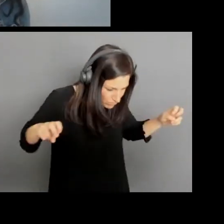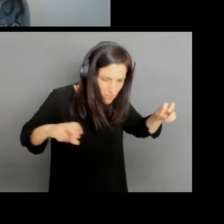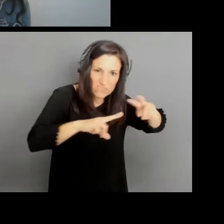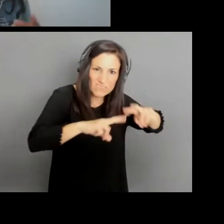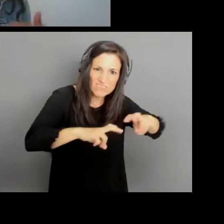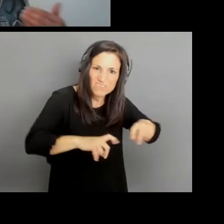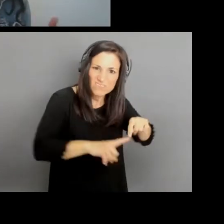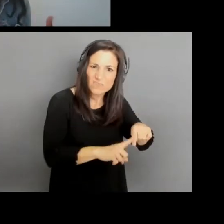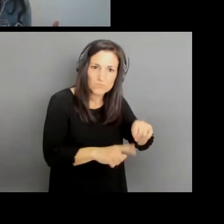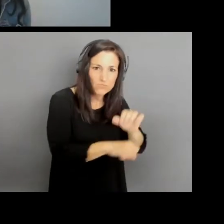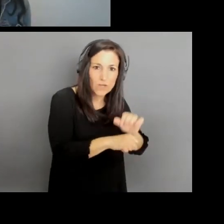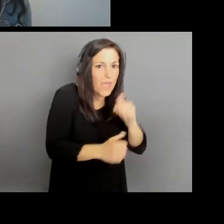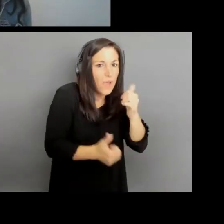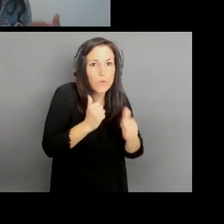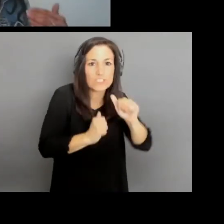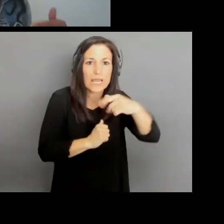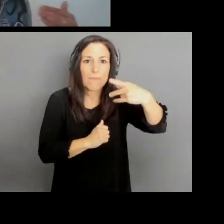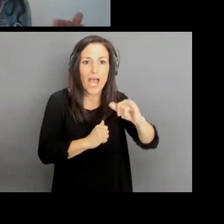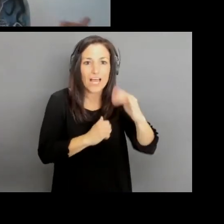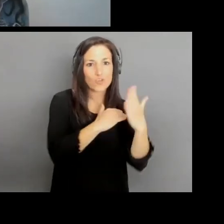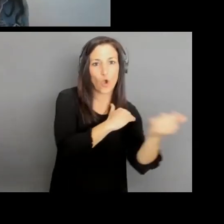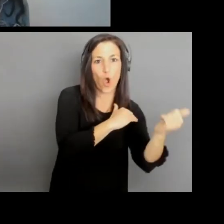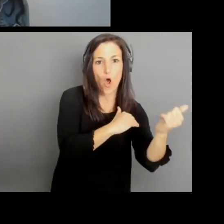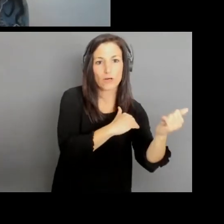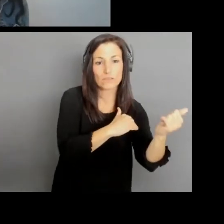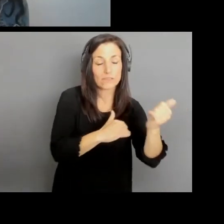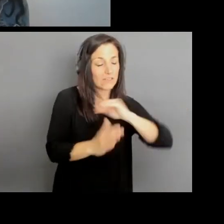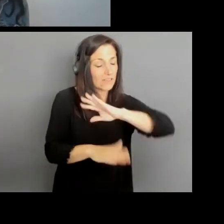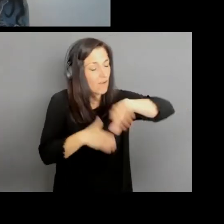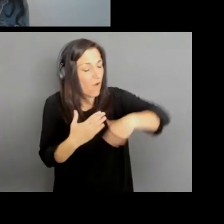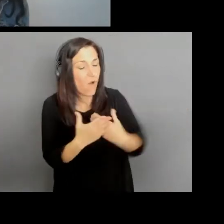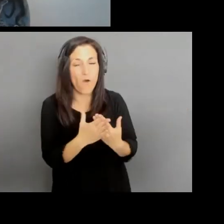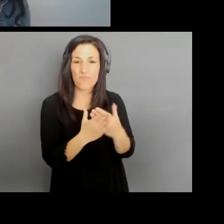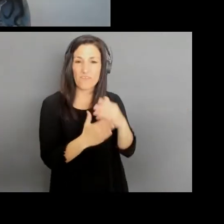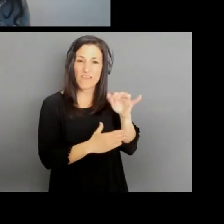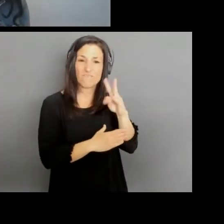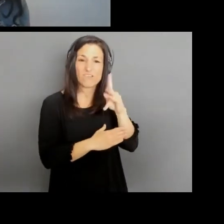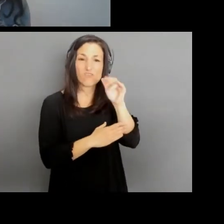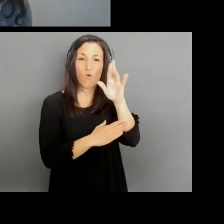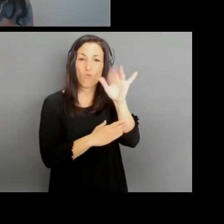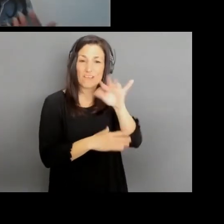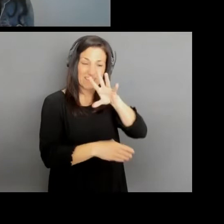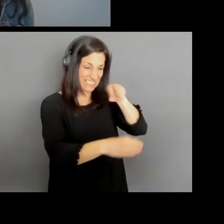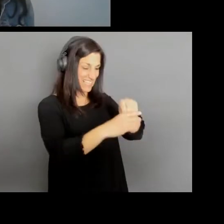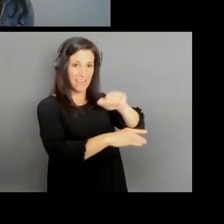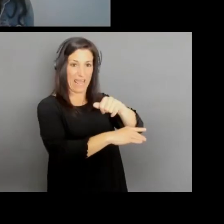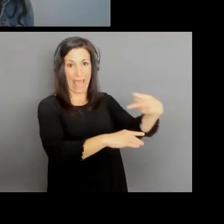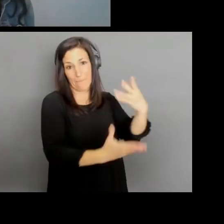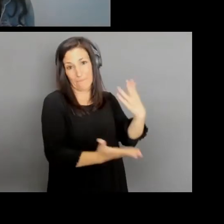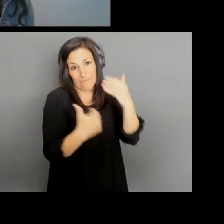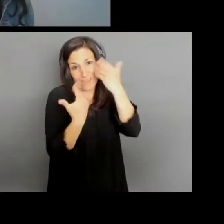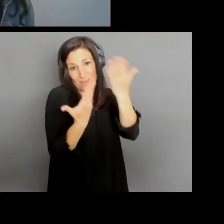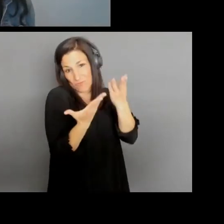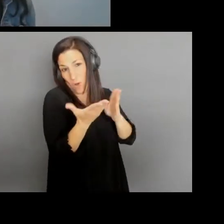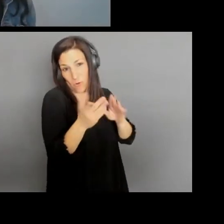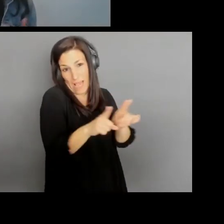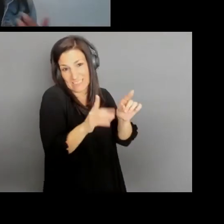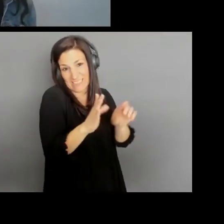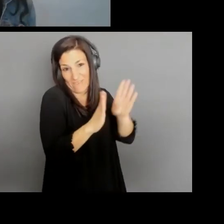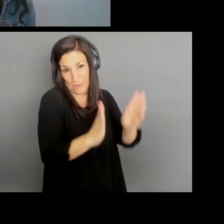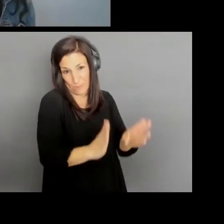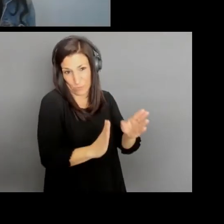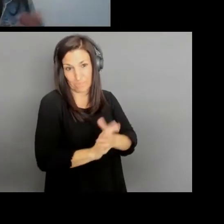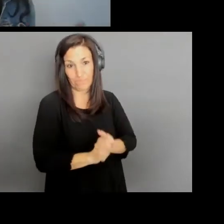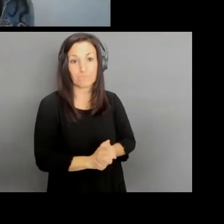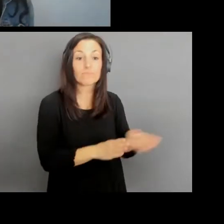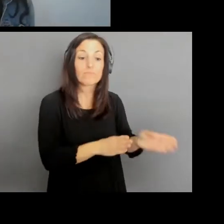called, and just the inventory of everything that's in that application, right? The other thing we see is